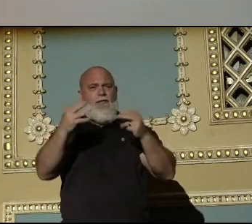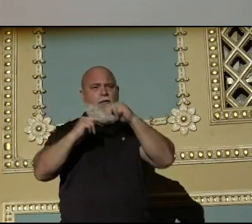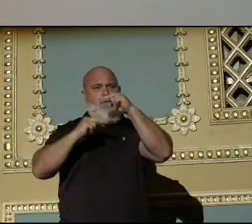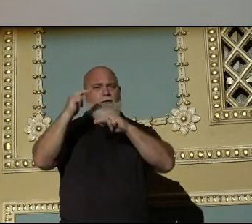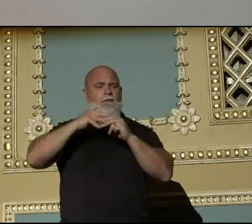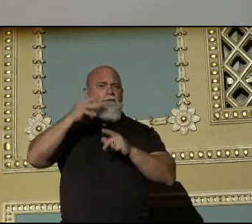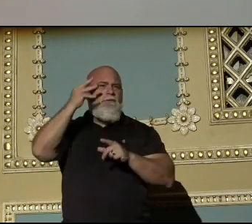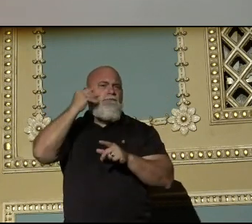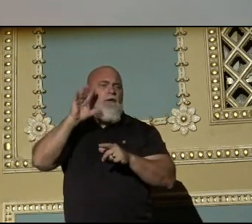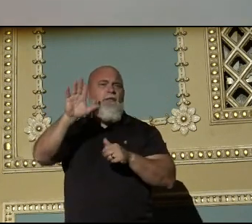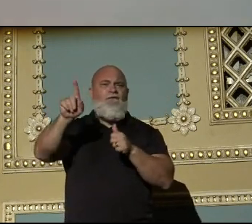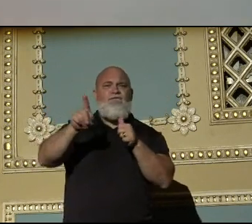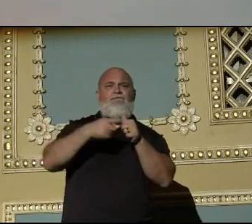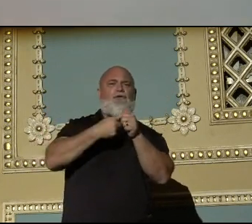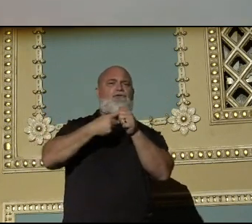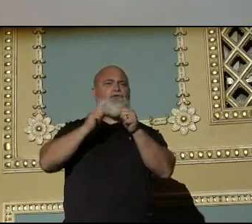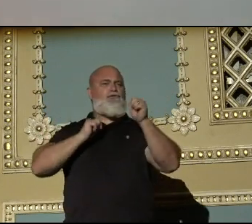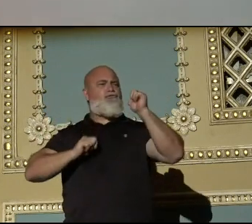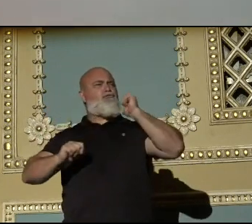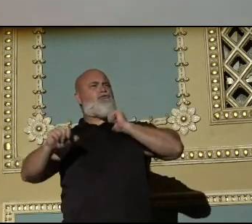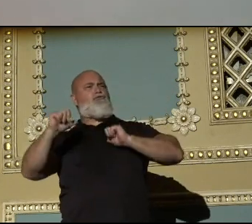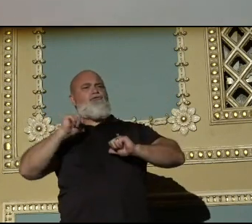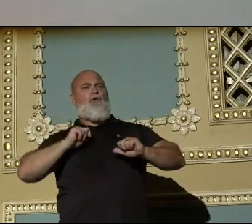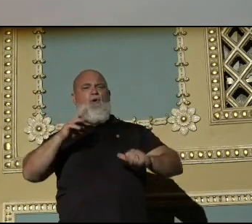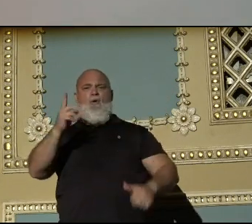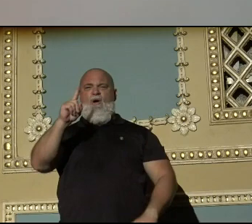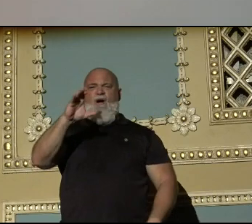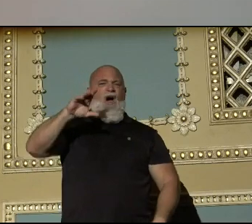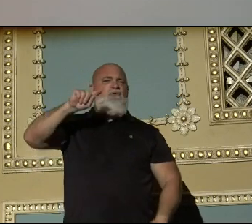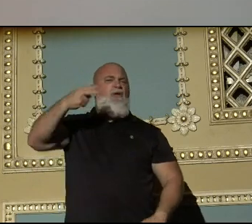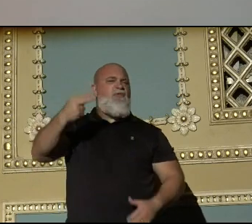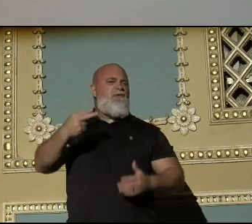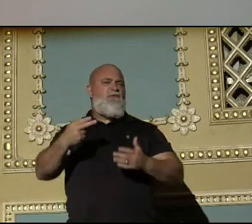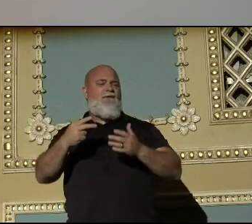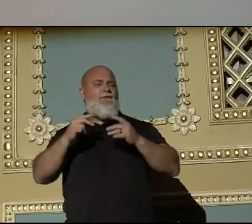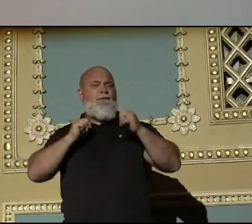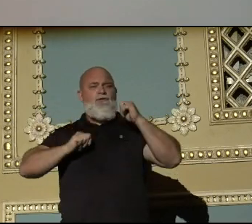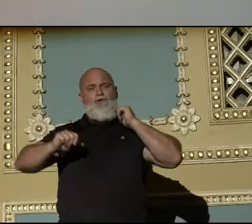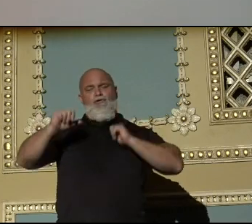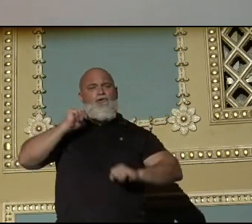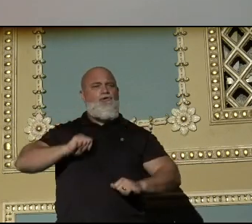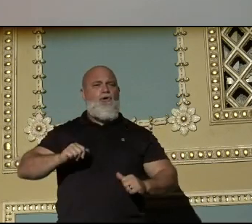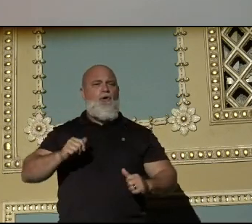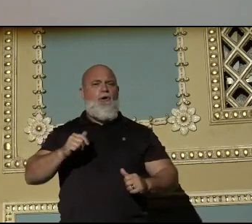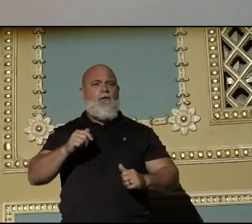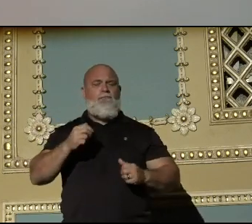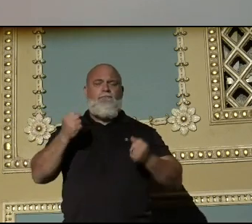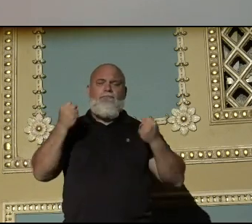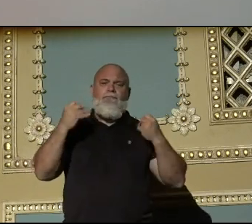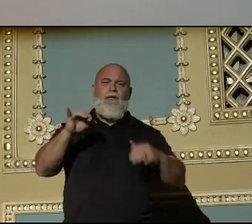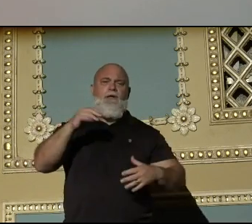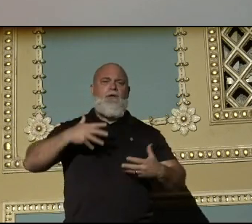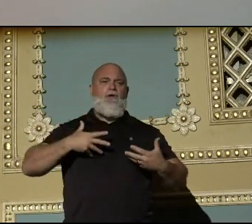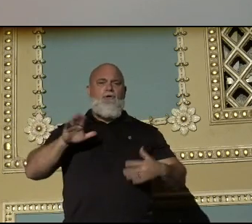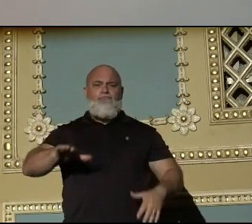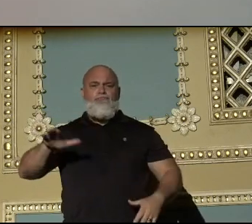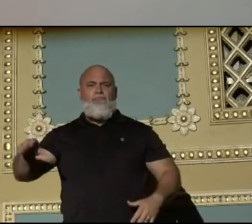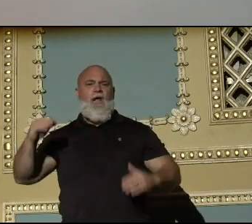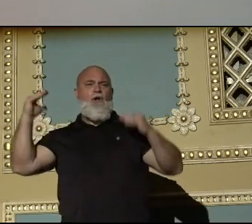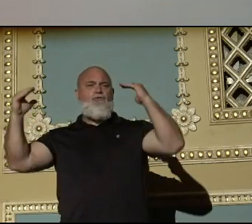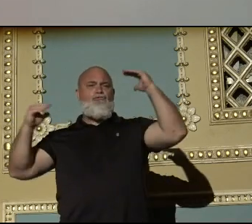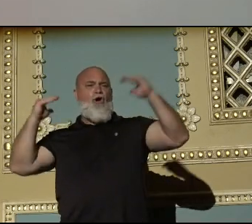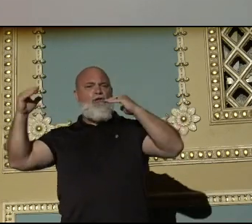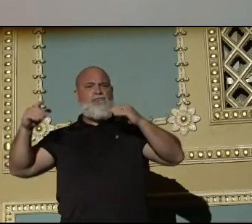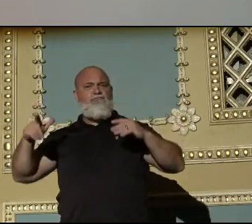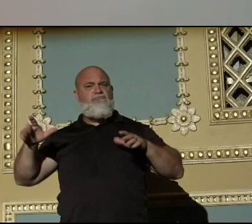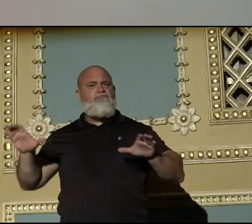first theater show or their 100th theater show. Not to mention the countless youth and adults that get to perform on the stage.